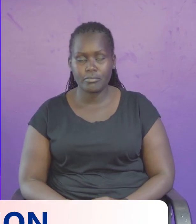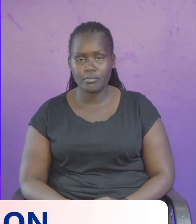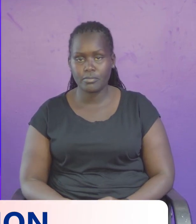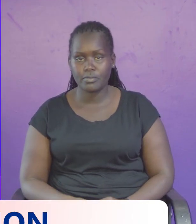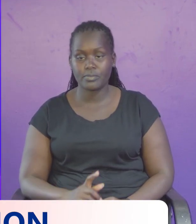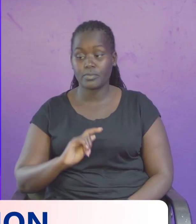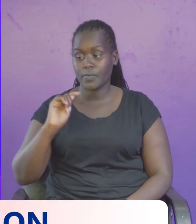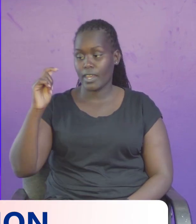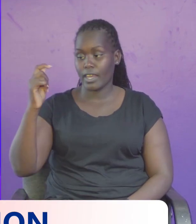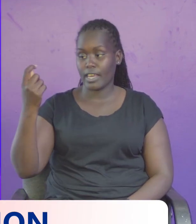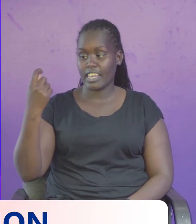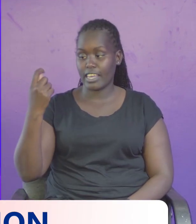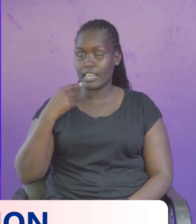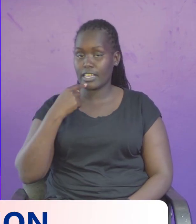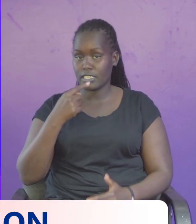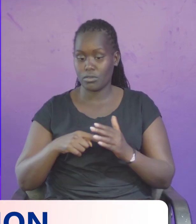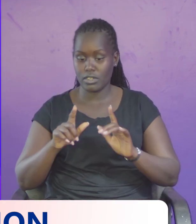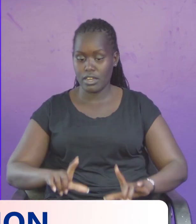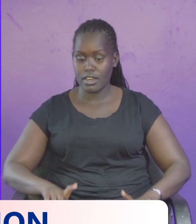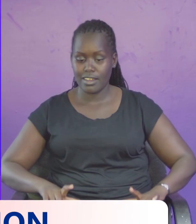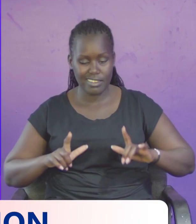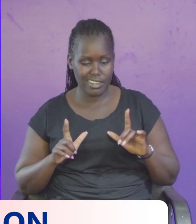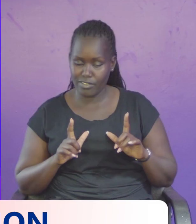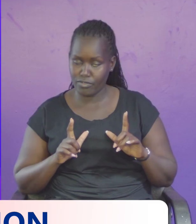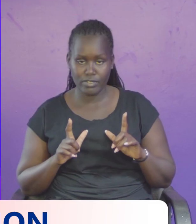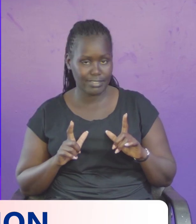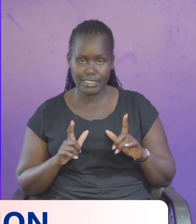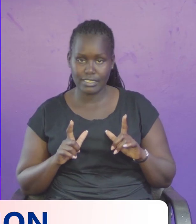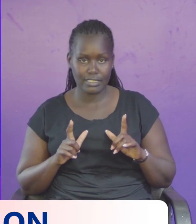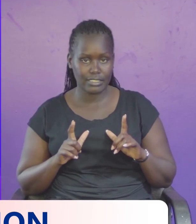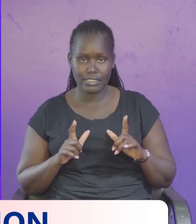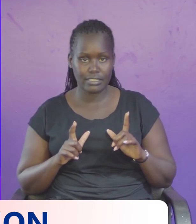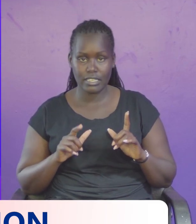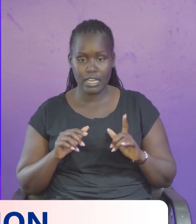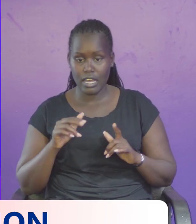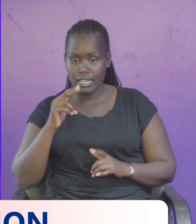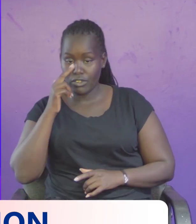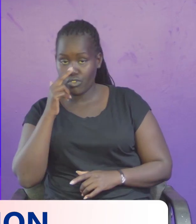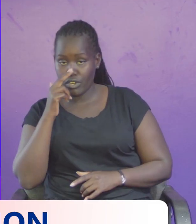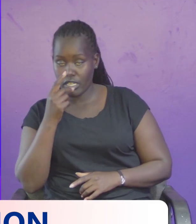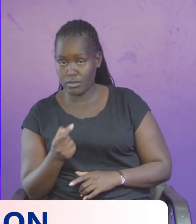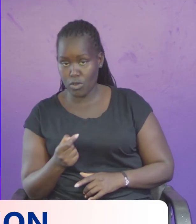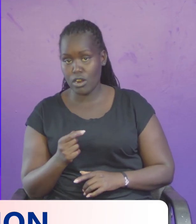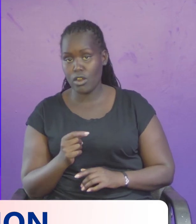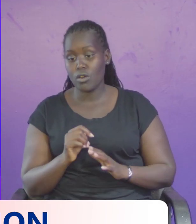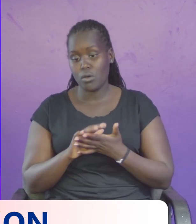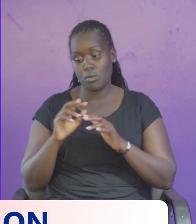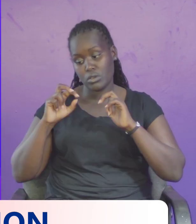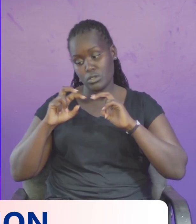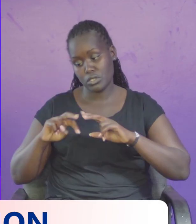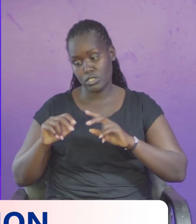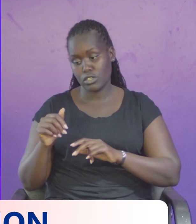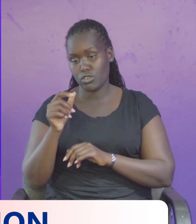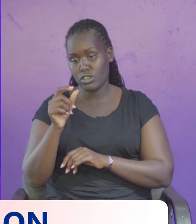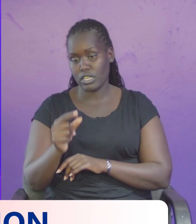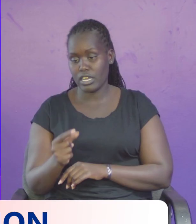Kenya nowadays. It said life is very tricky. Yeah, so we should check on each other.